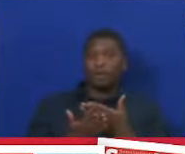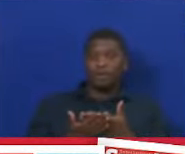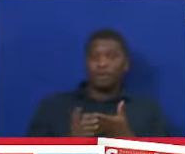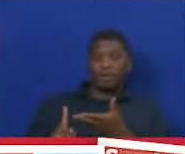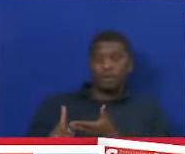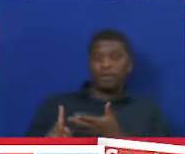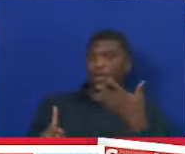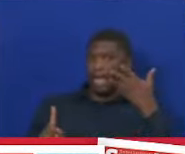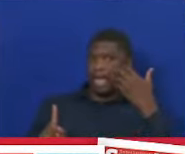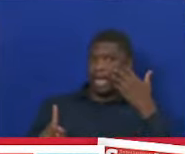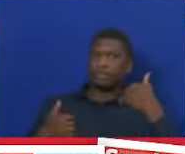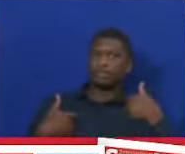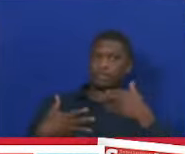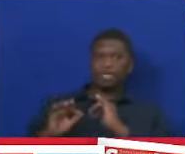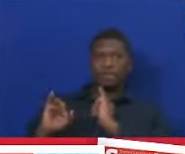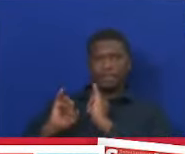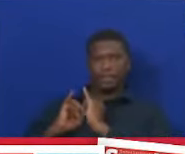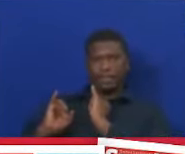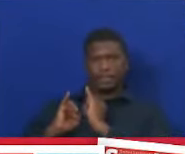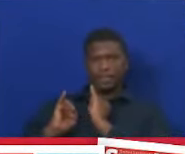Mr. Madlanga.